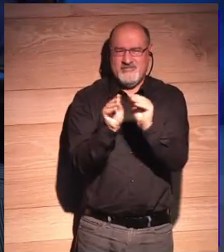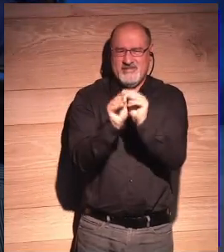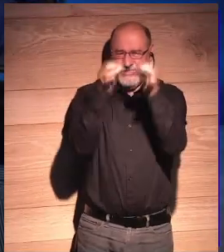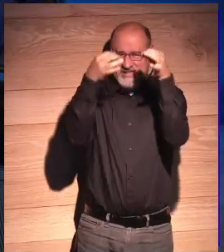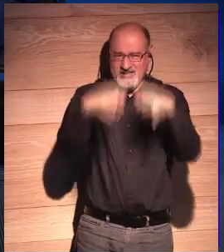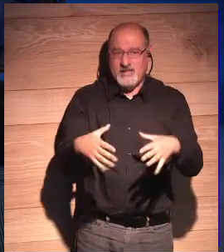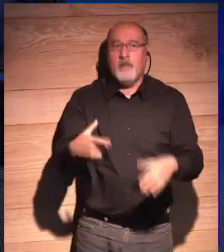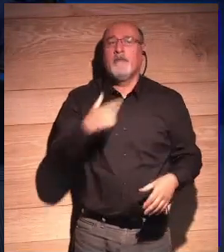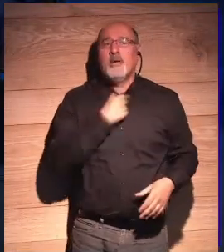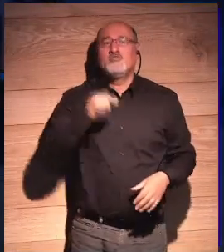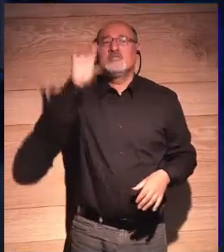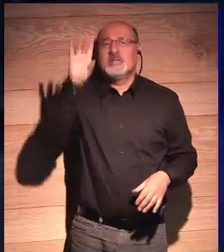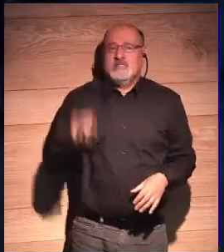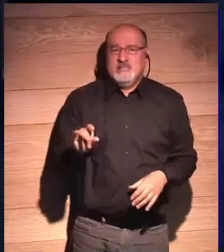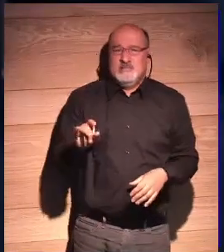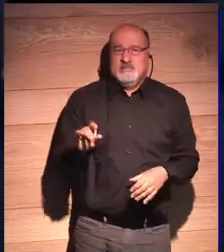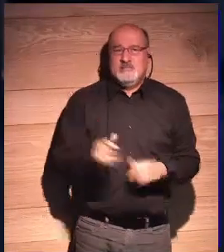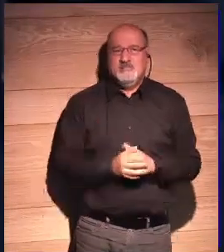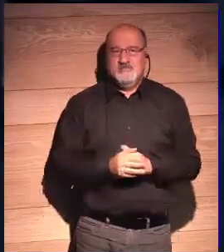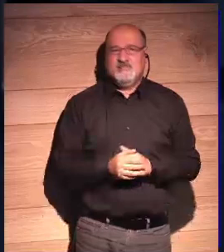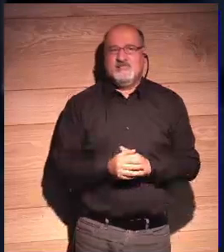have to dumb it down for us Americans.